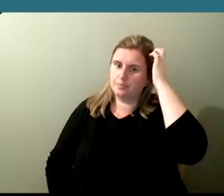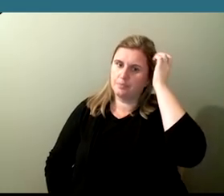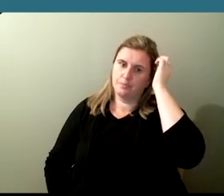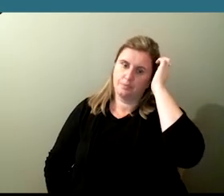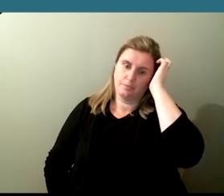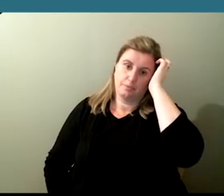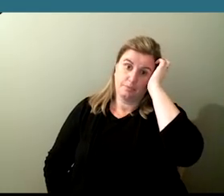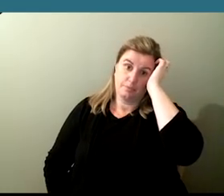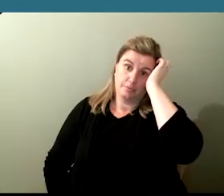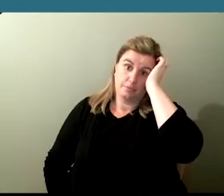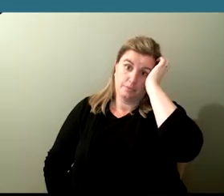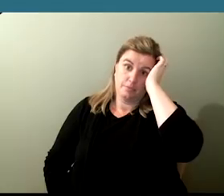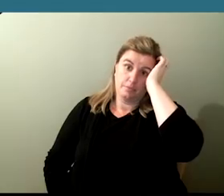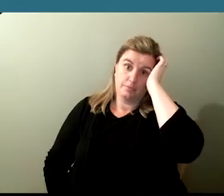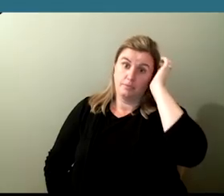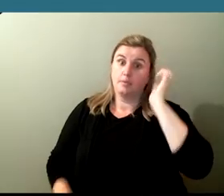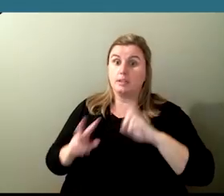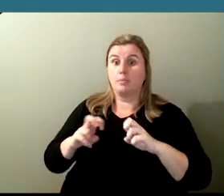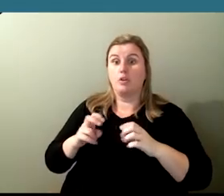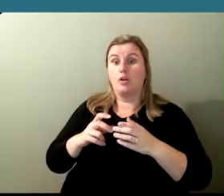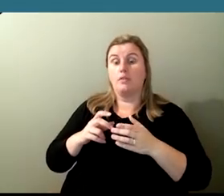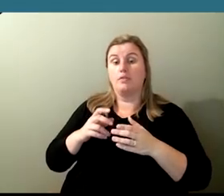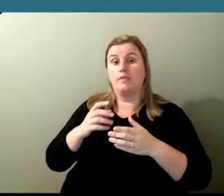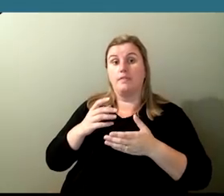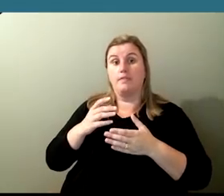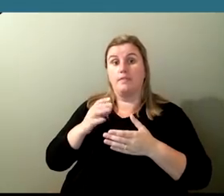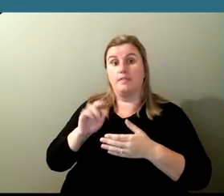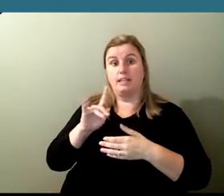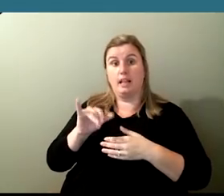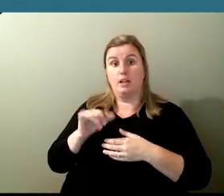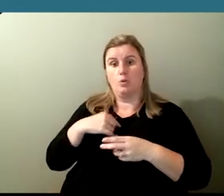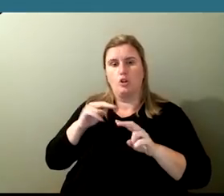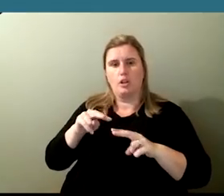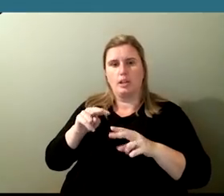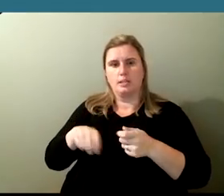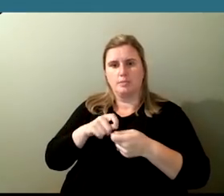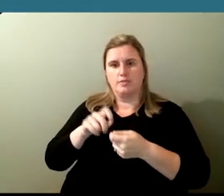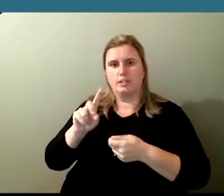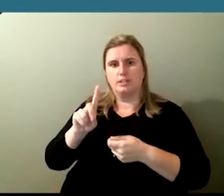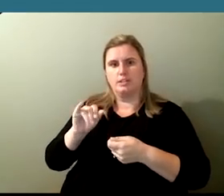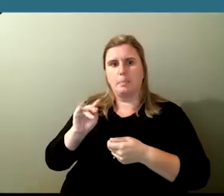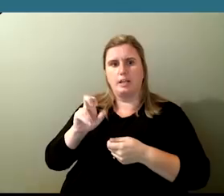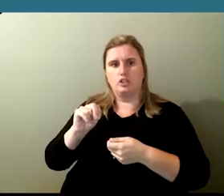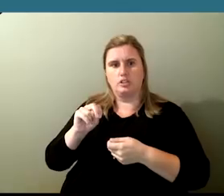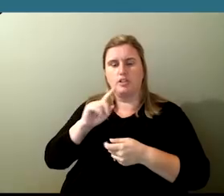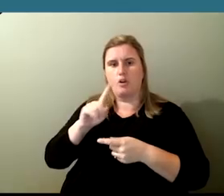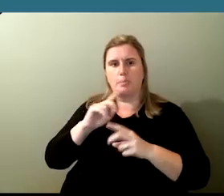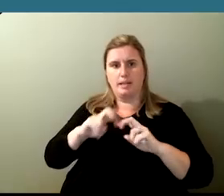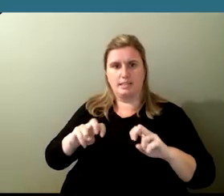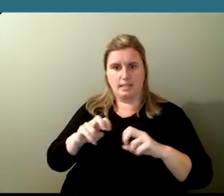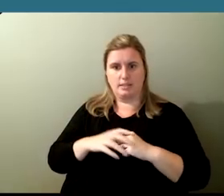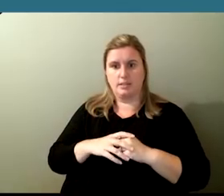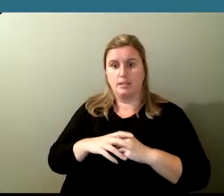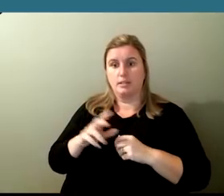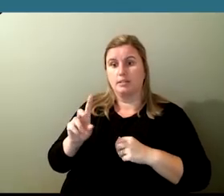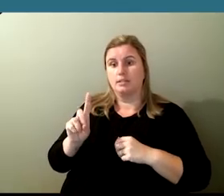When we're looking at the assessment of treatment fidelity, we're basically looking at specific dimensions that are being assessed.